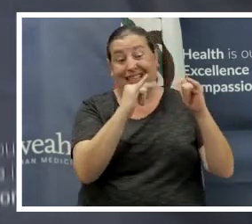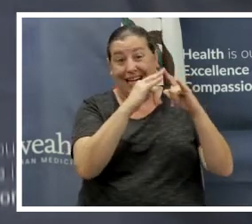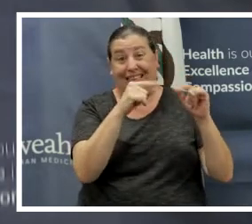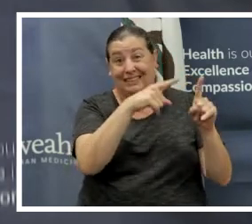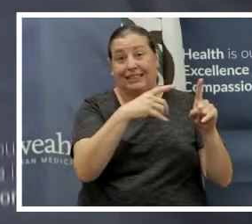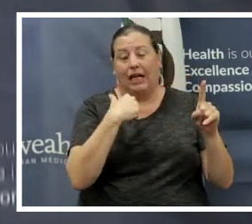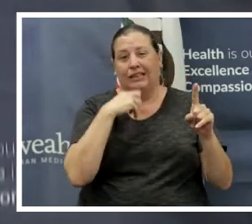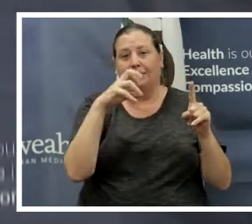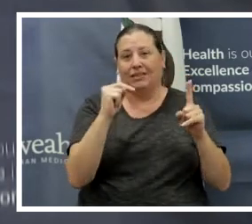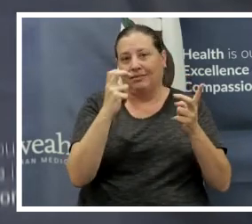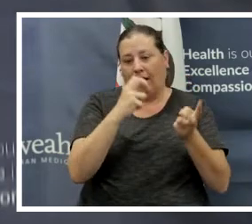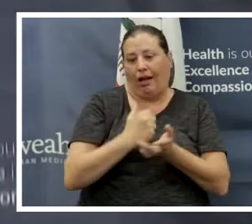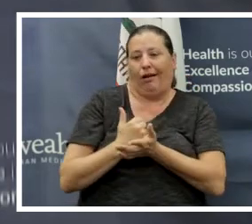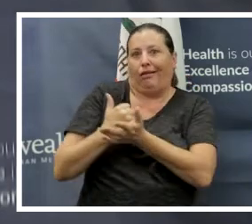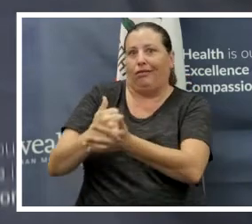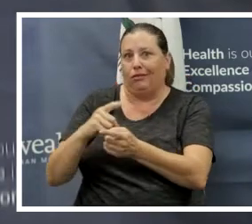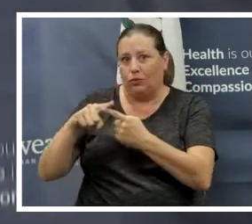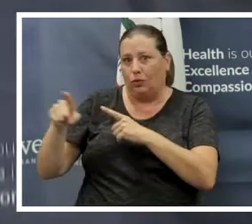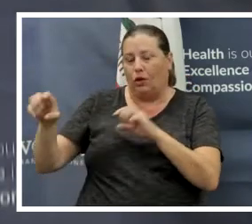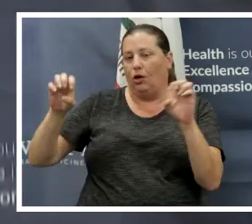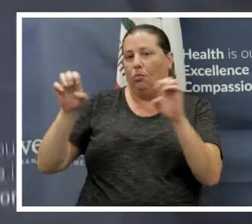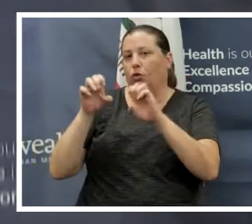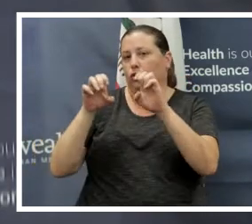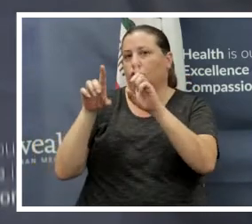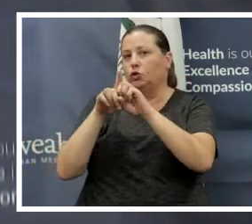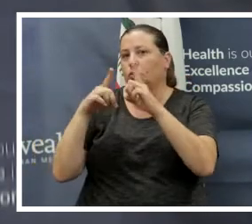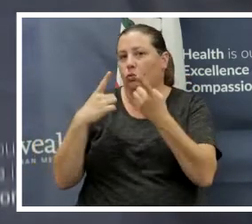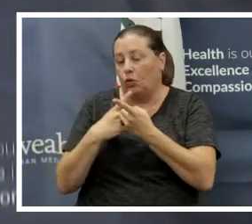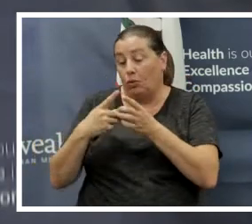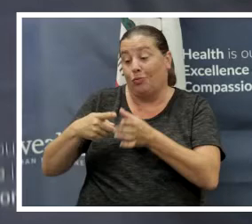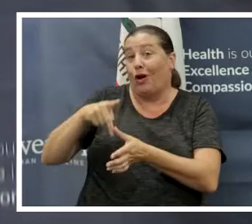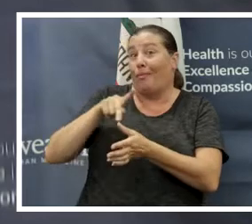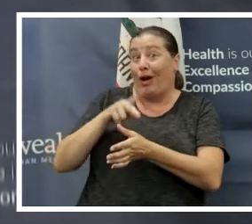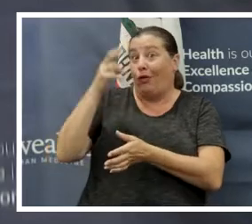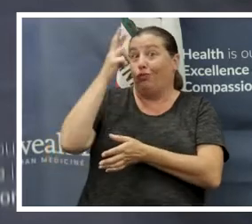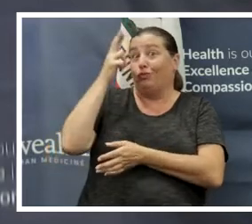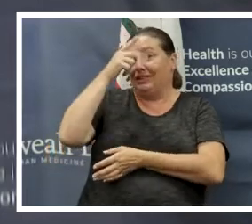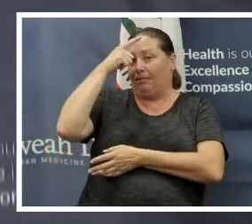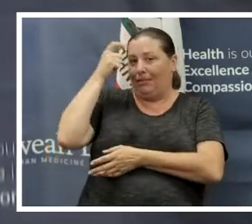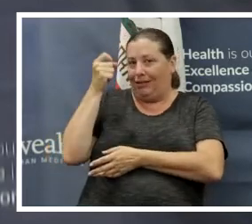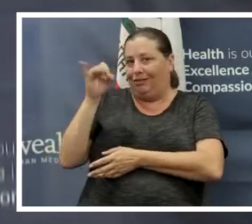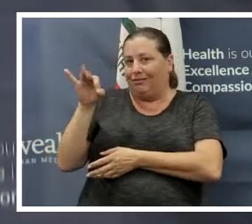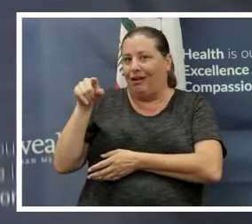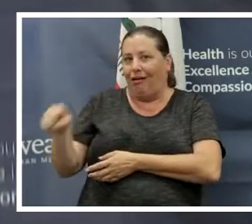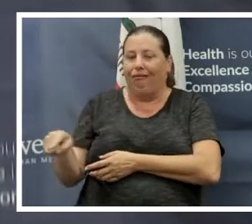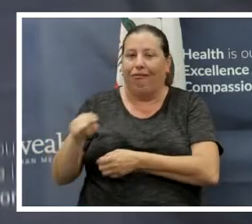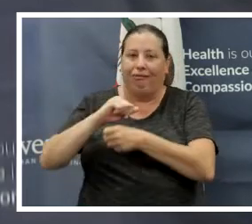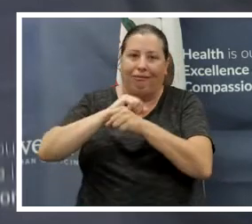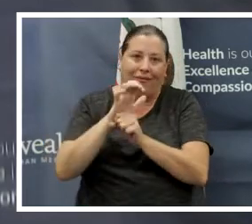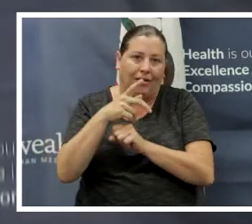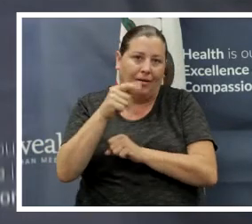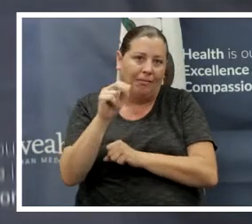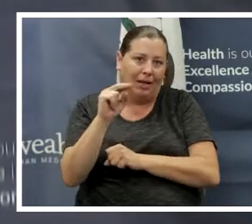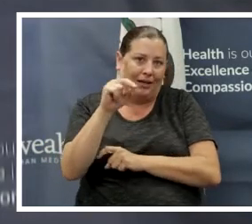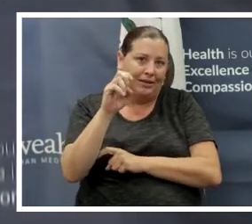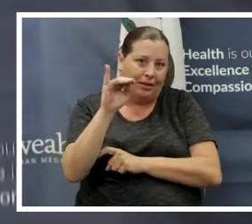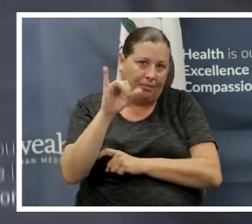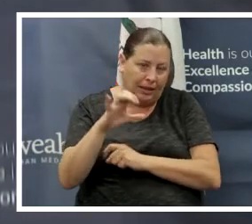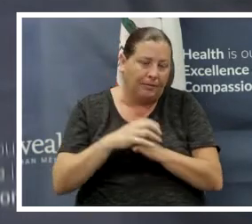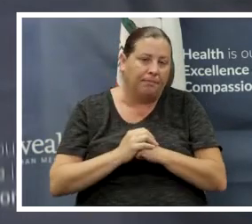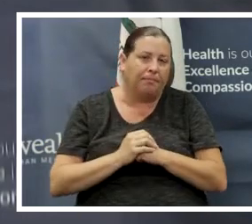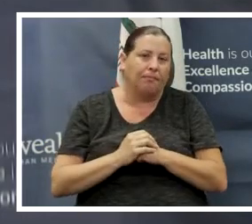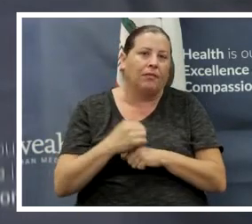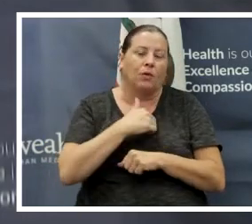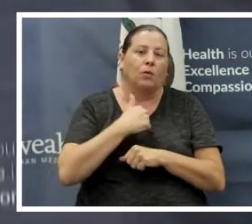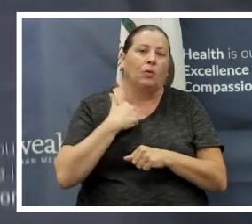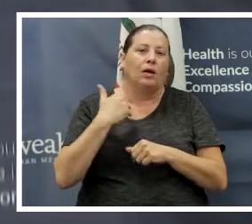the emergency department, primarily put up in reaction to the pandemic. We also have a number of C trains out